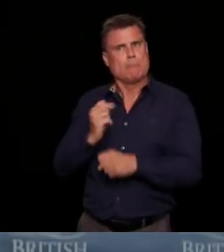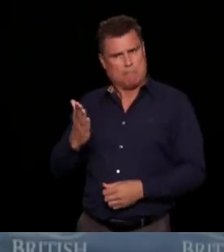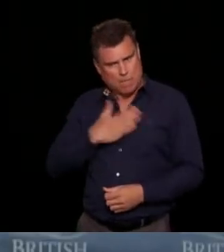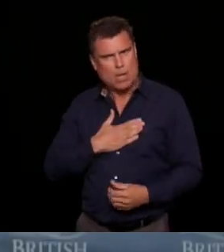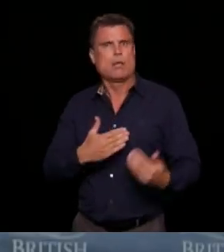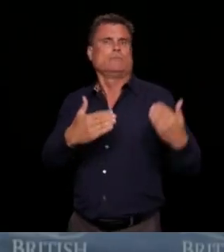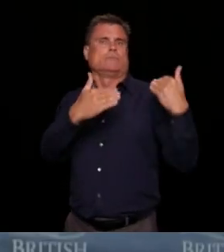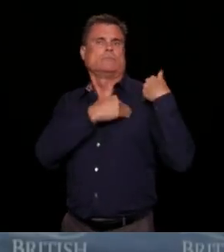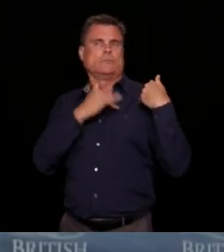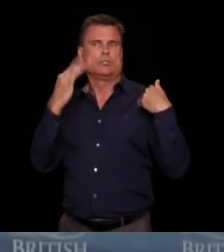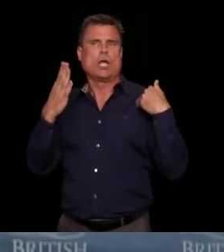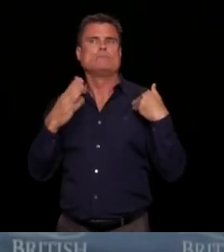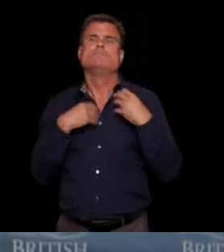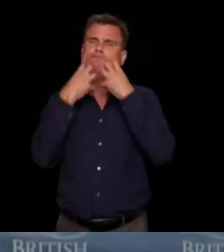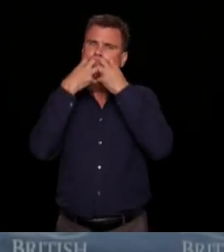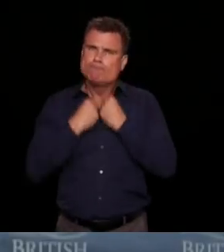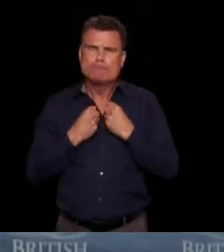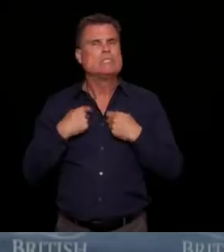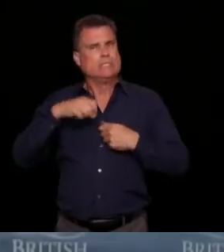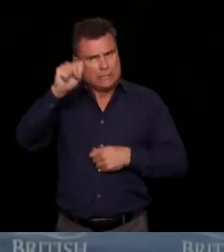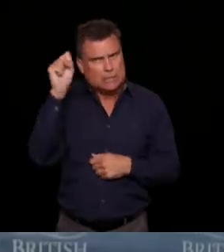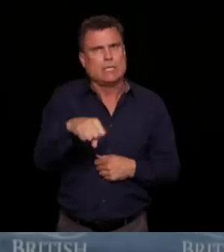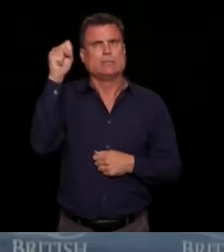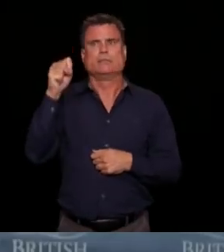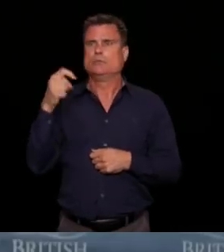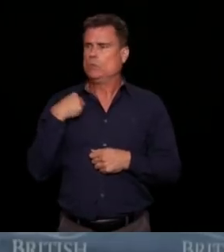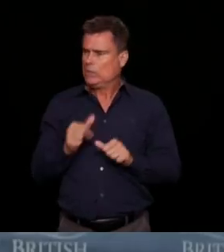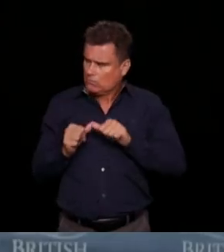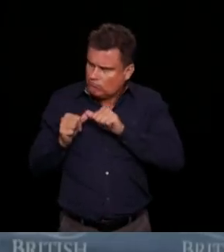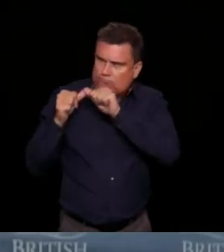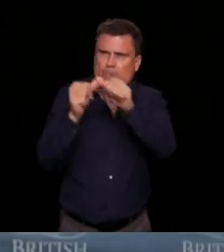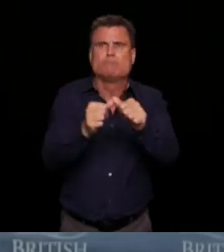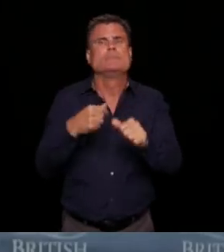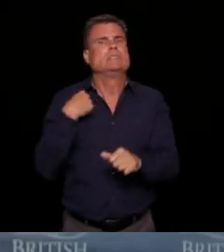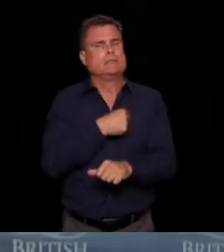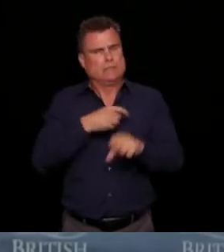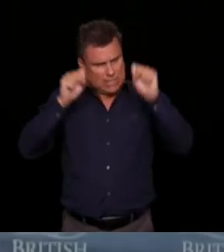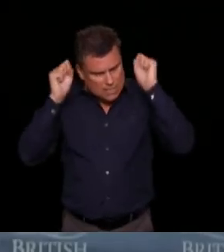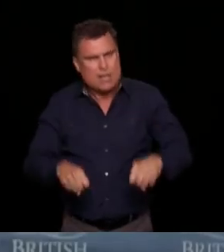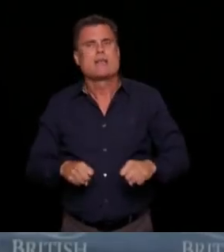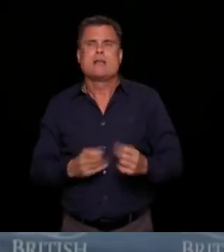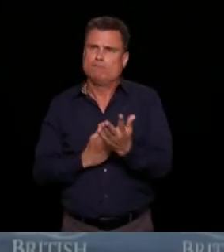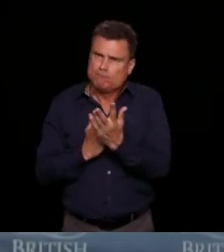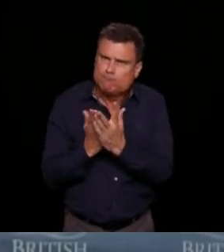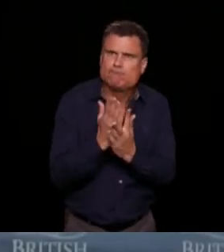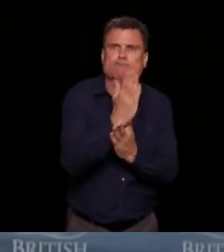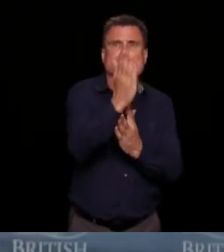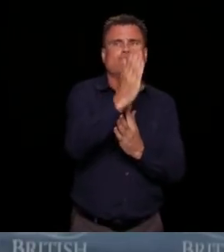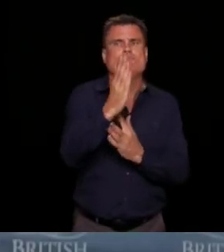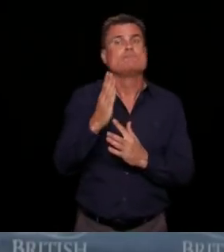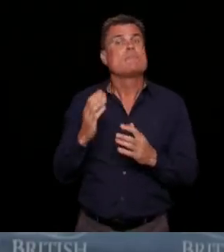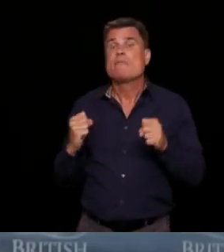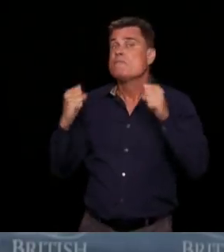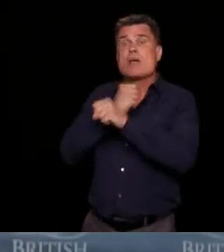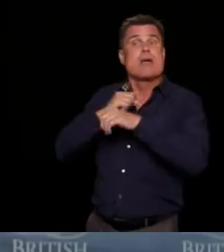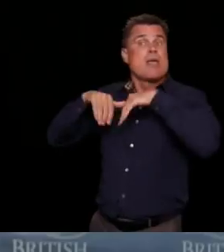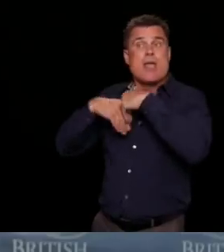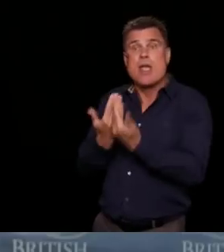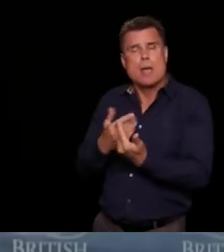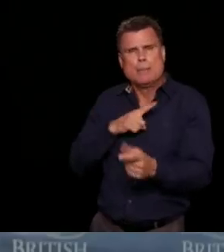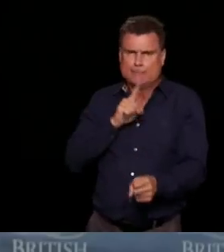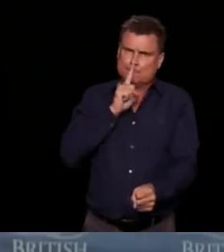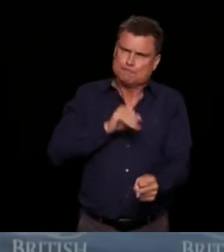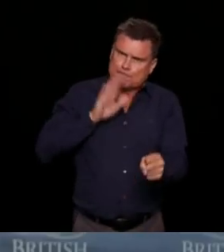that we can and we do, and it's my belief that we will. And to do that, we need to make a commitment to ourselves to make sure